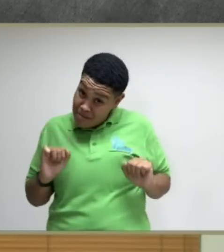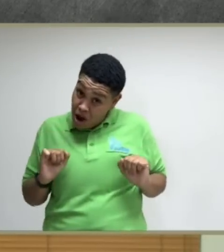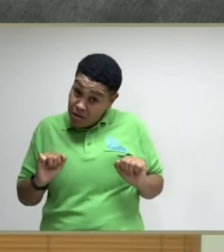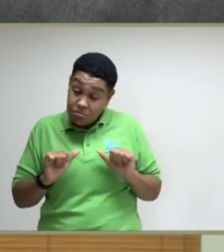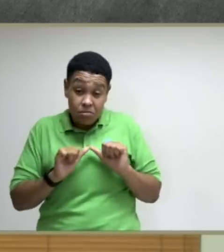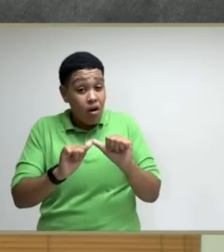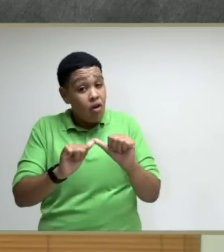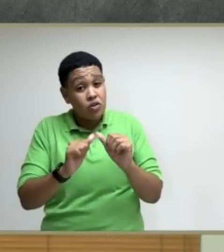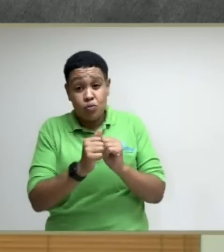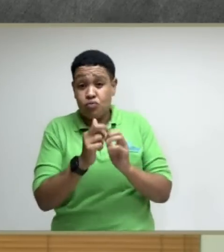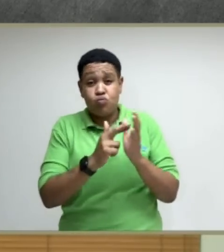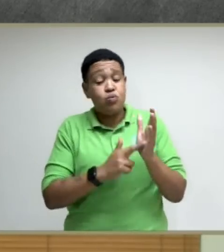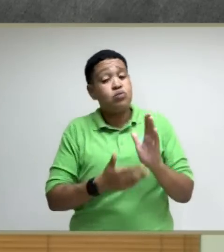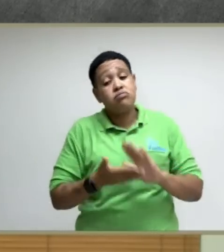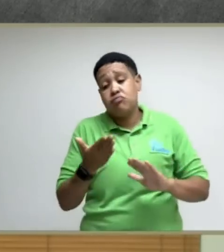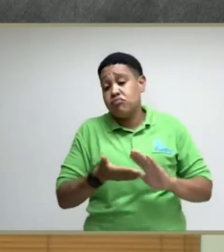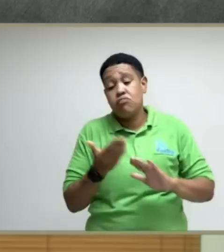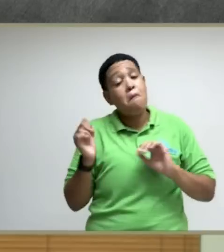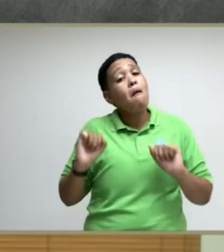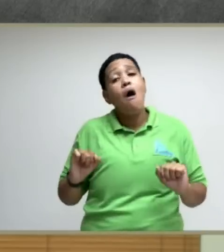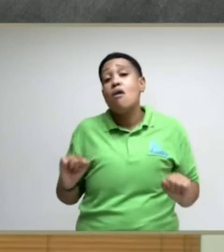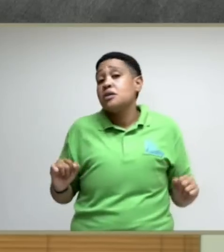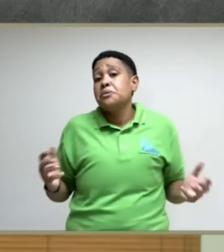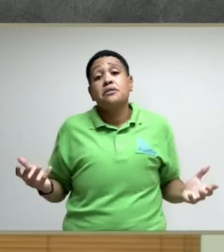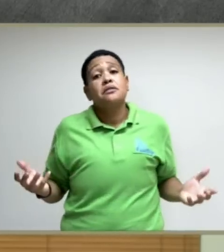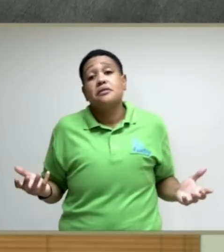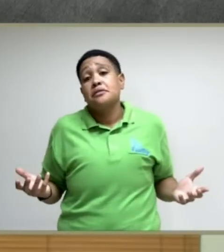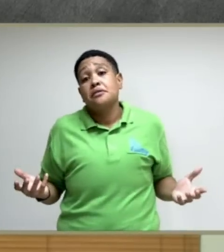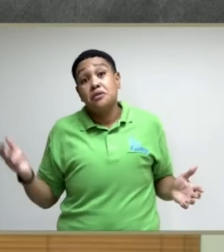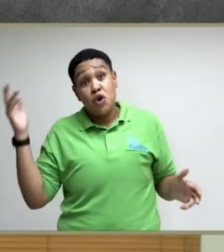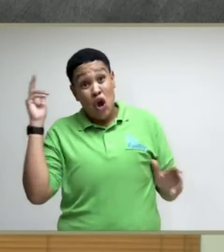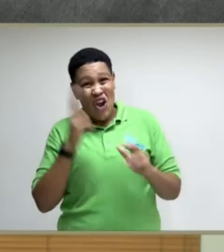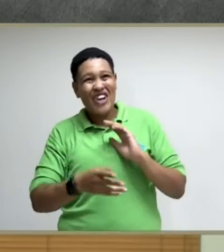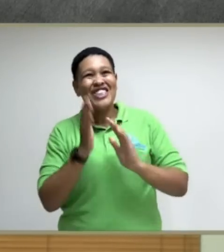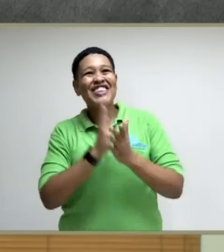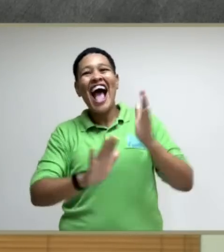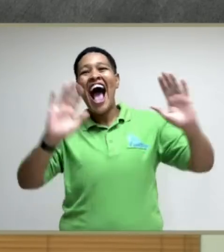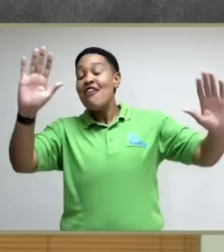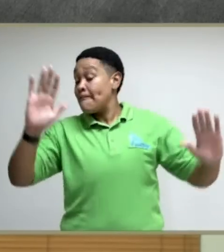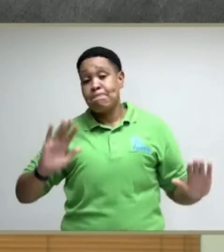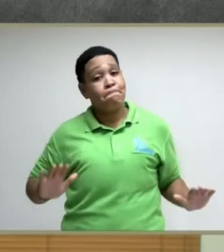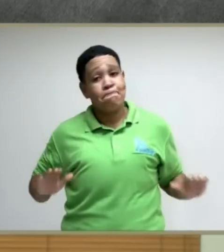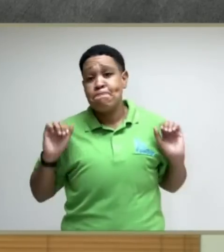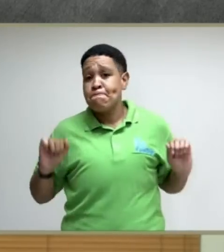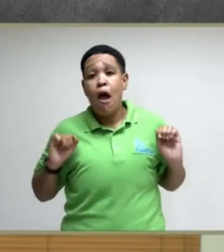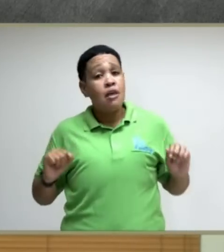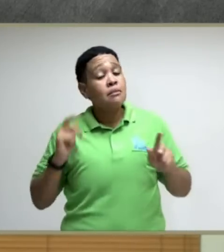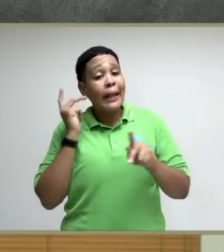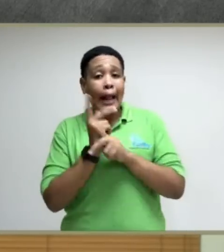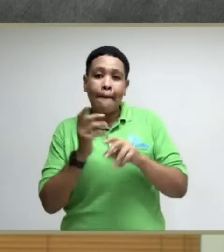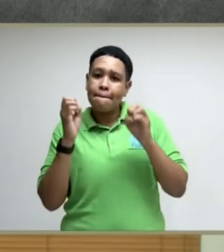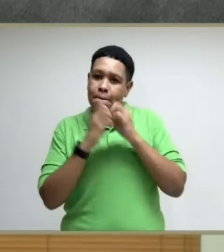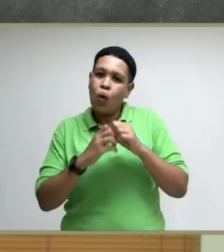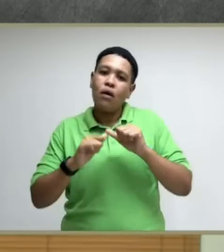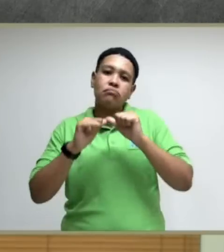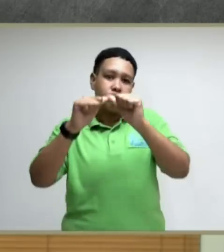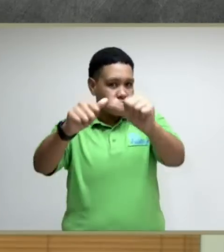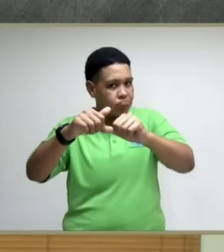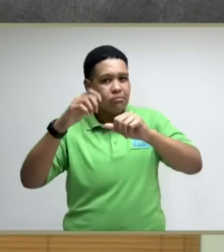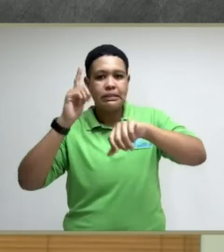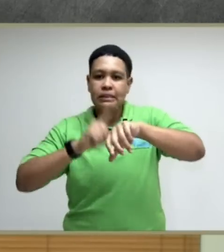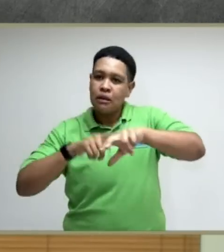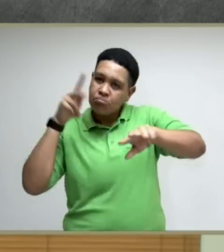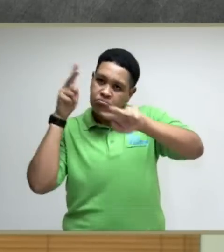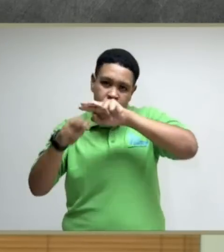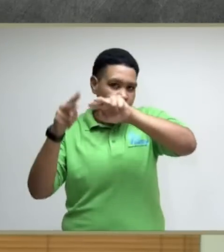these restrictions that we have in place in order to keep that reproductive rate down and pretty much get it below 1.